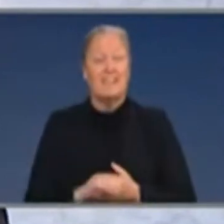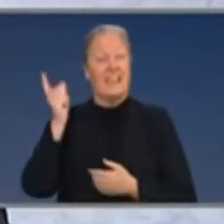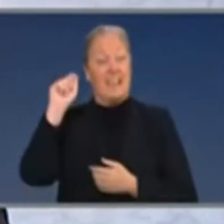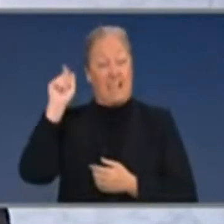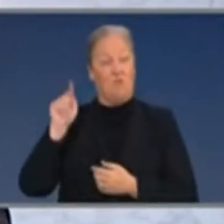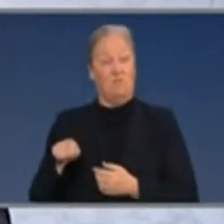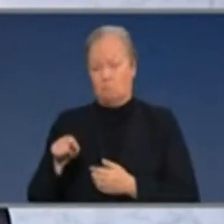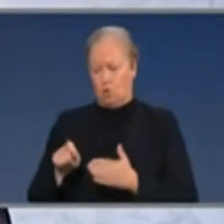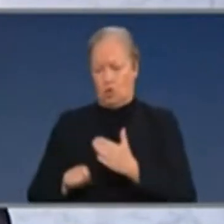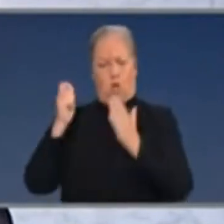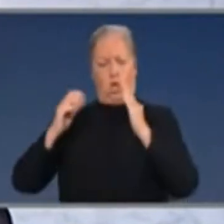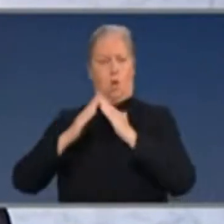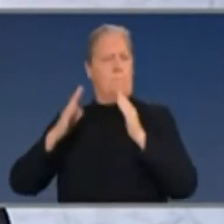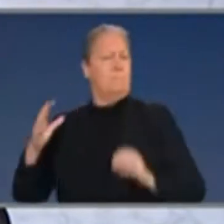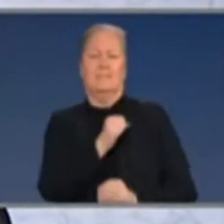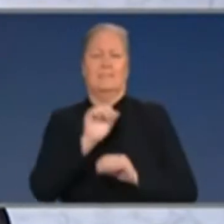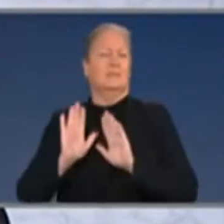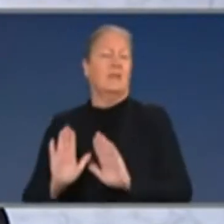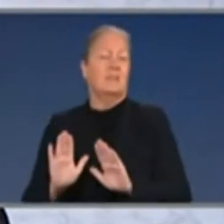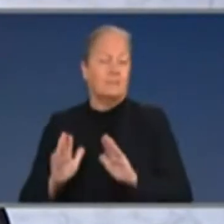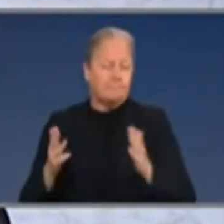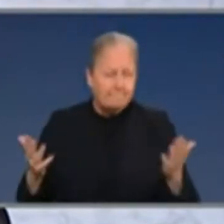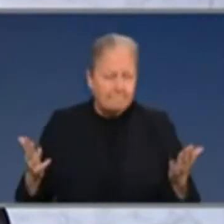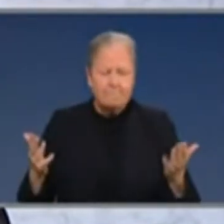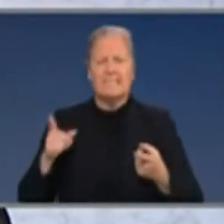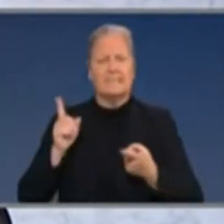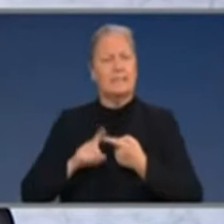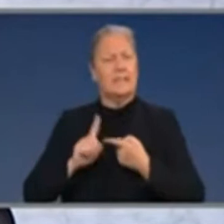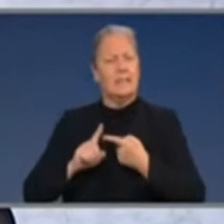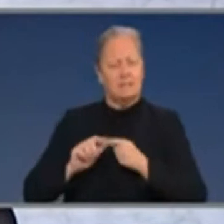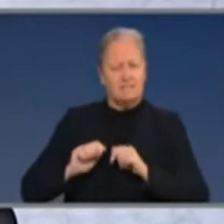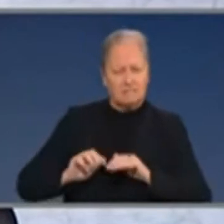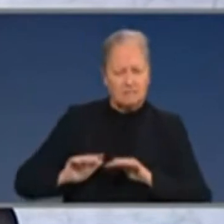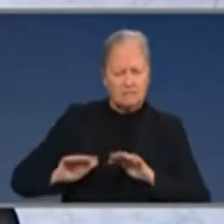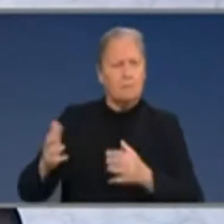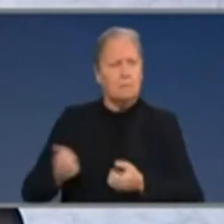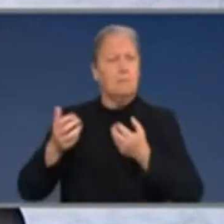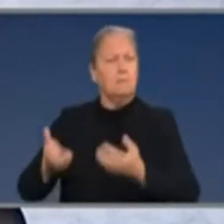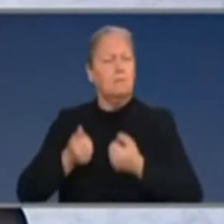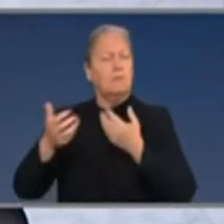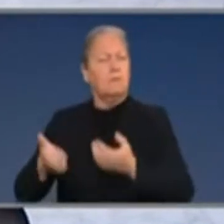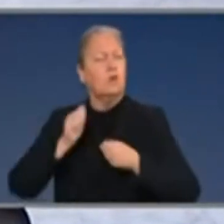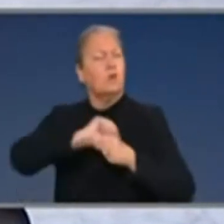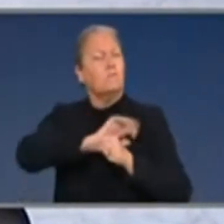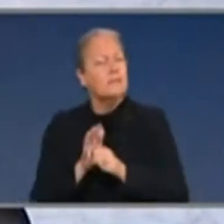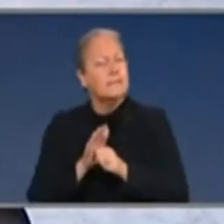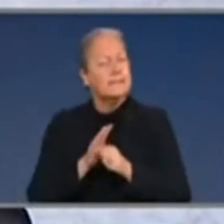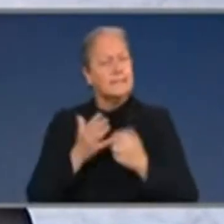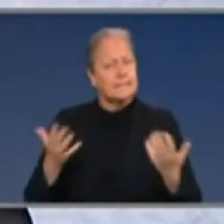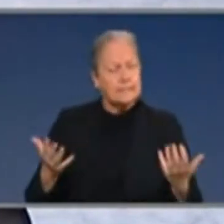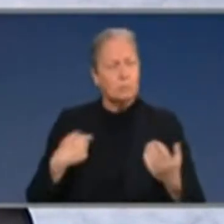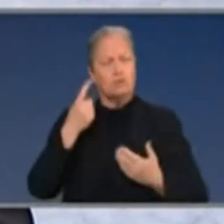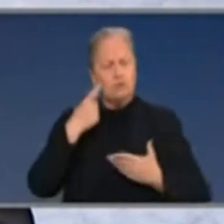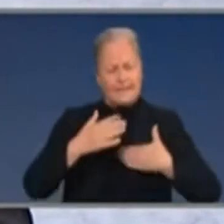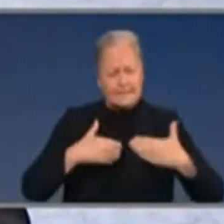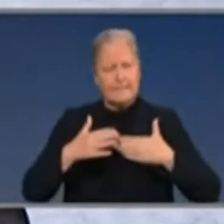lockdown now for some weeks, and we are not getting the results we would hope for. And as a result, the further measures that are taken are certainly